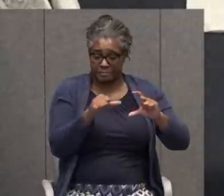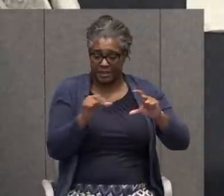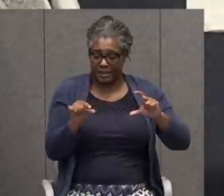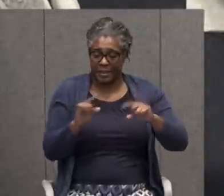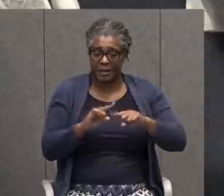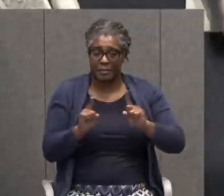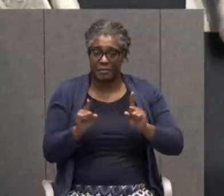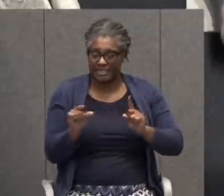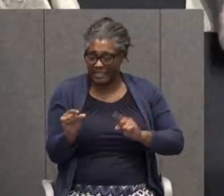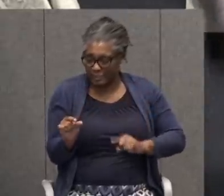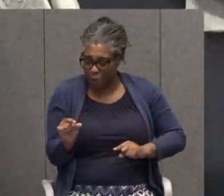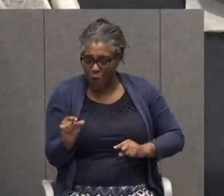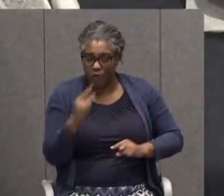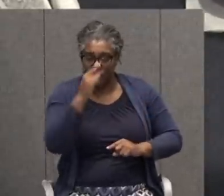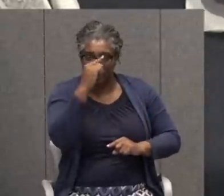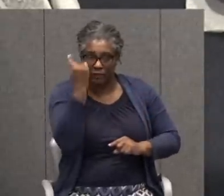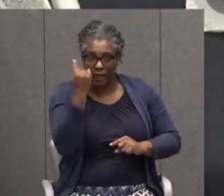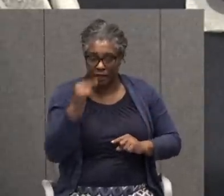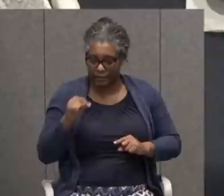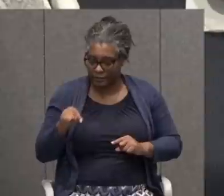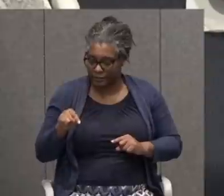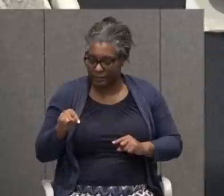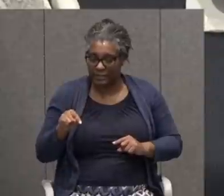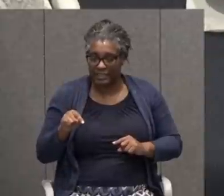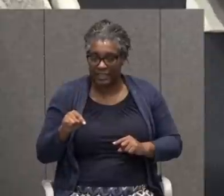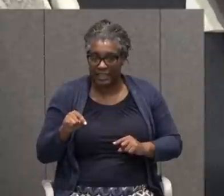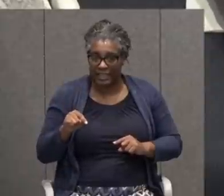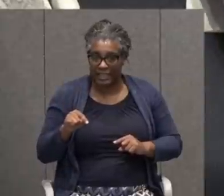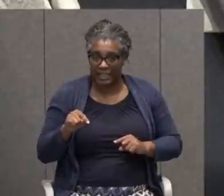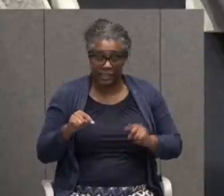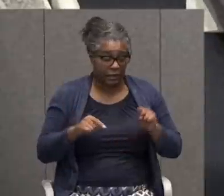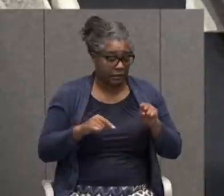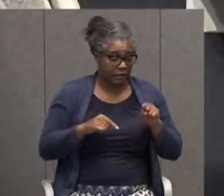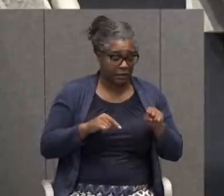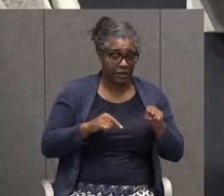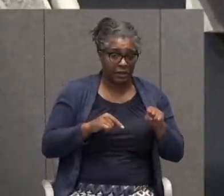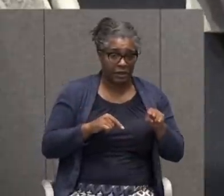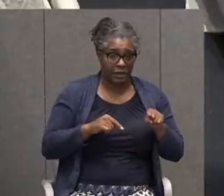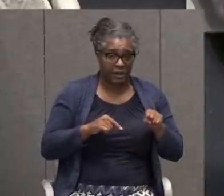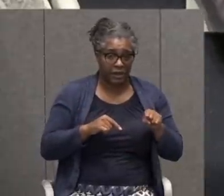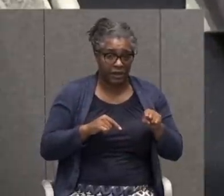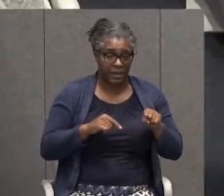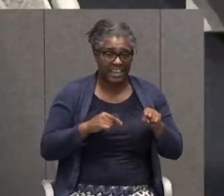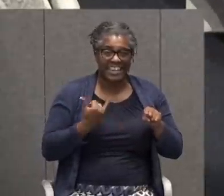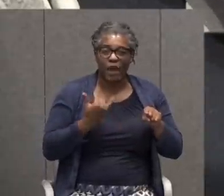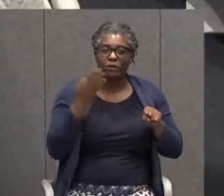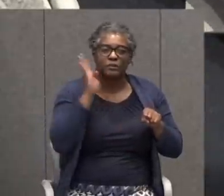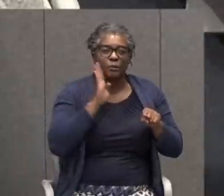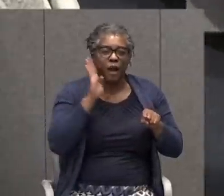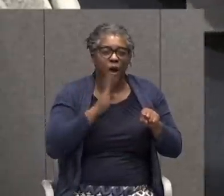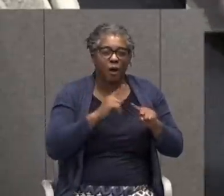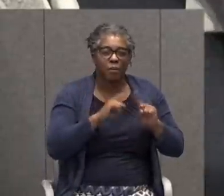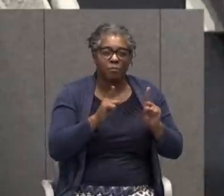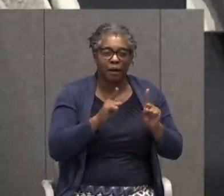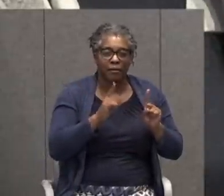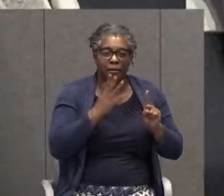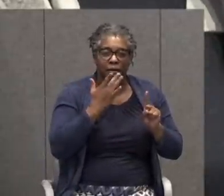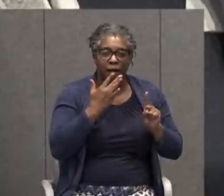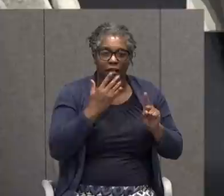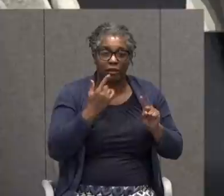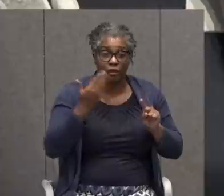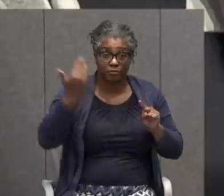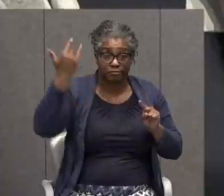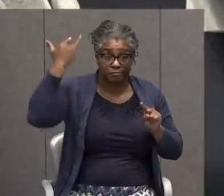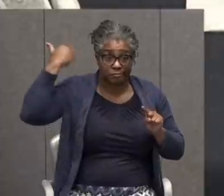is black. This one, I don't know what original color it was. Now it's kind of a rusty brown color, but it might have been any number of